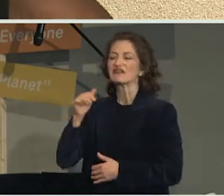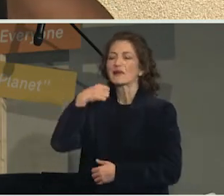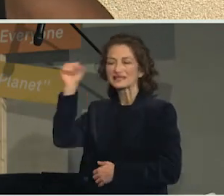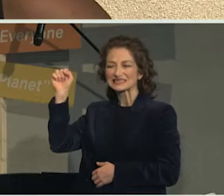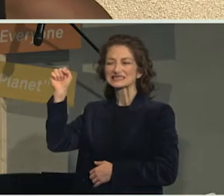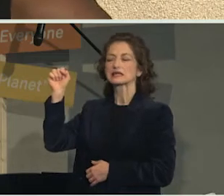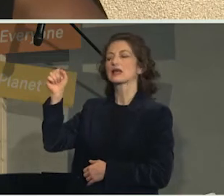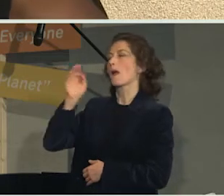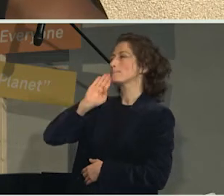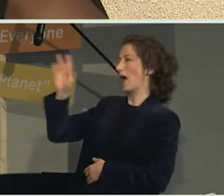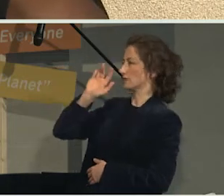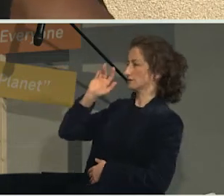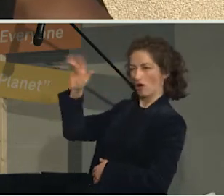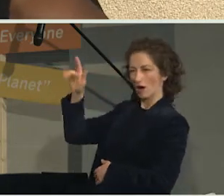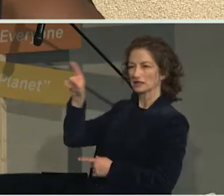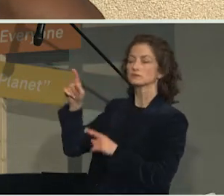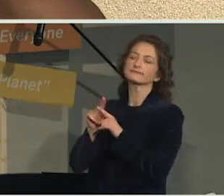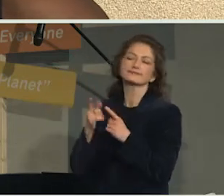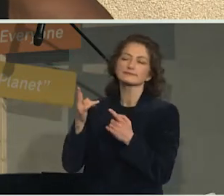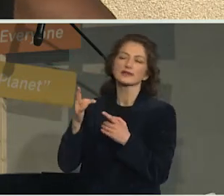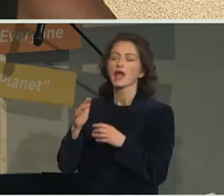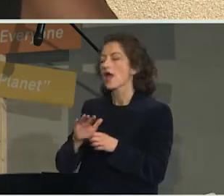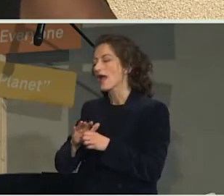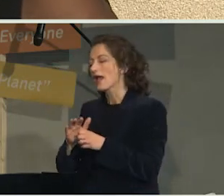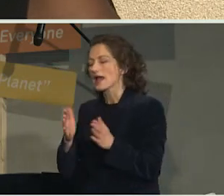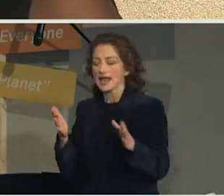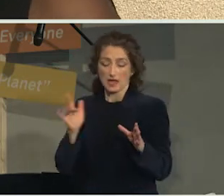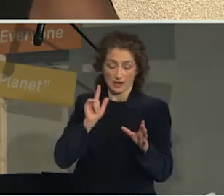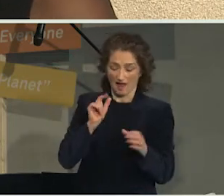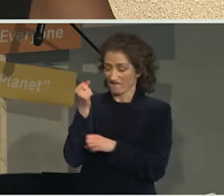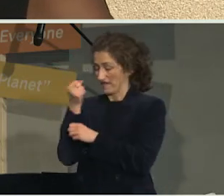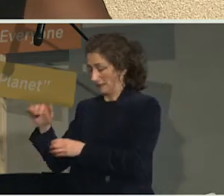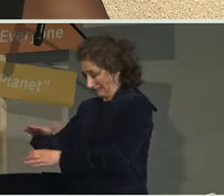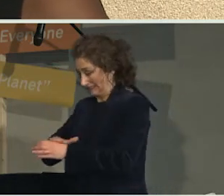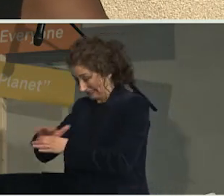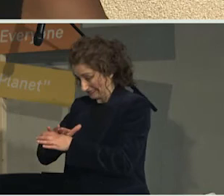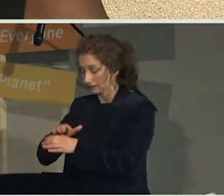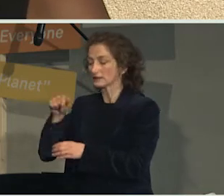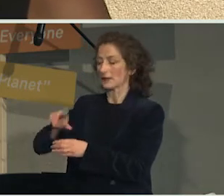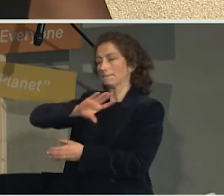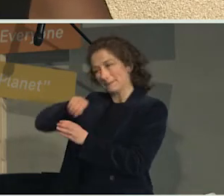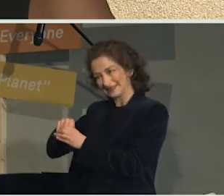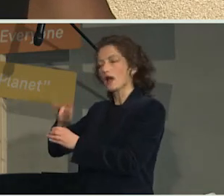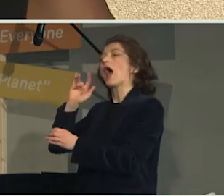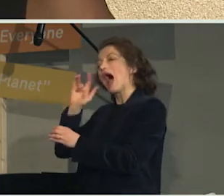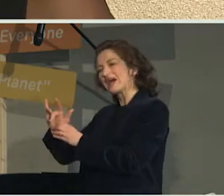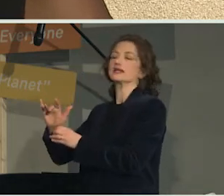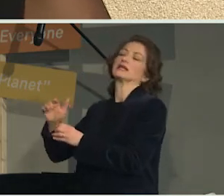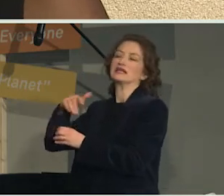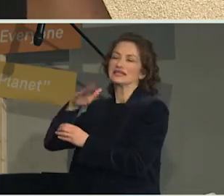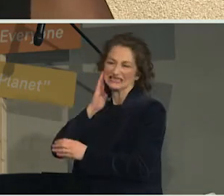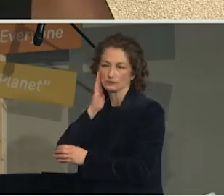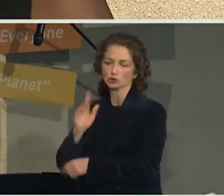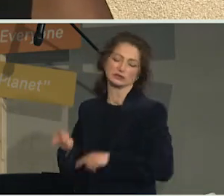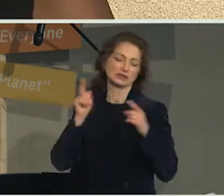in anti-racist spaces, by anti-racist backtalk in feminist spaces, and by critical backtalk in